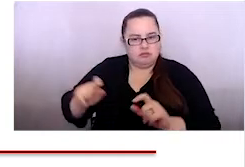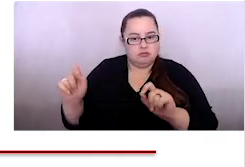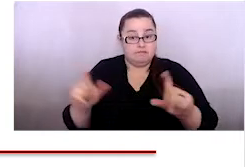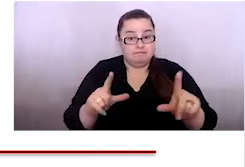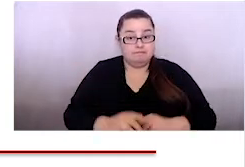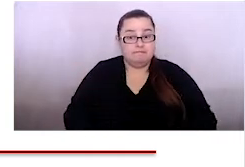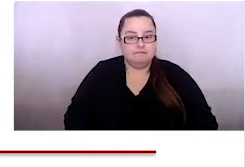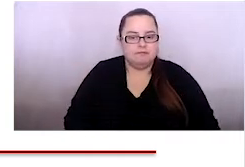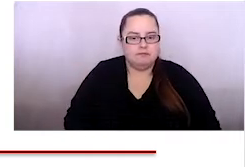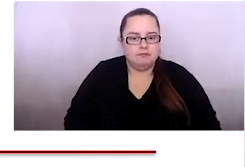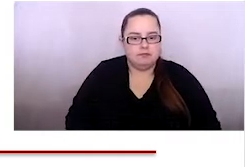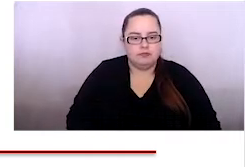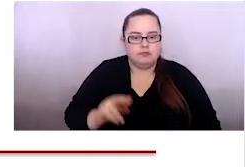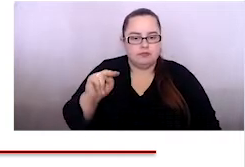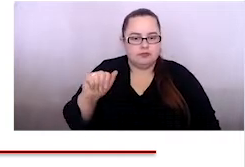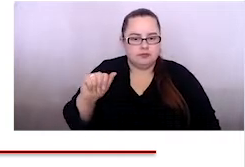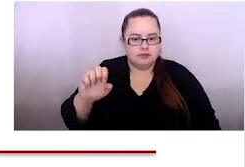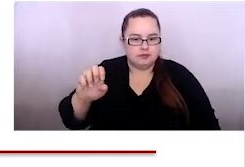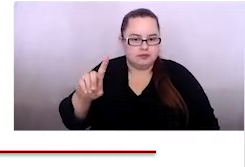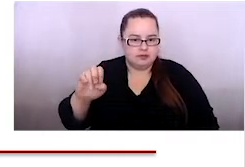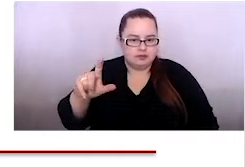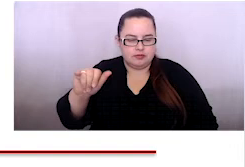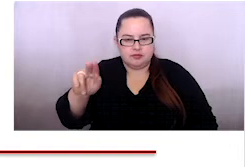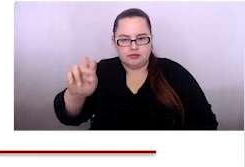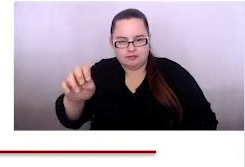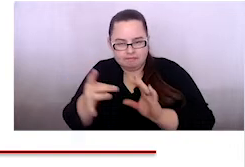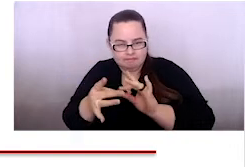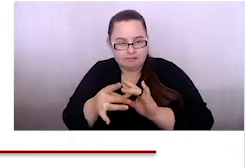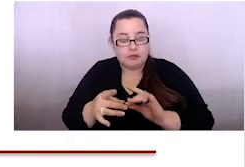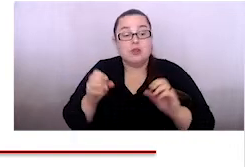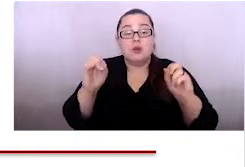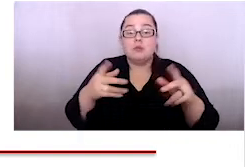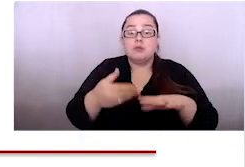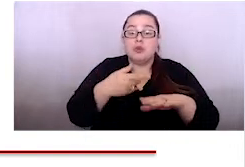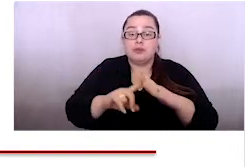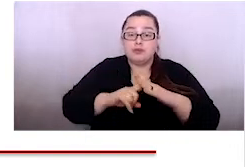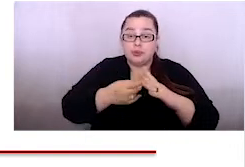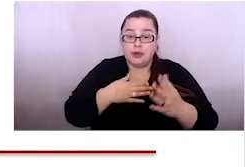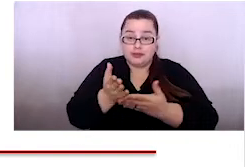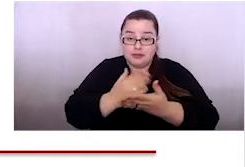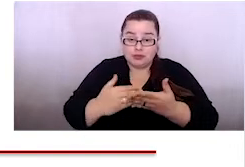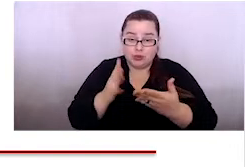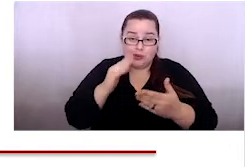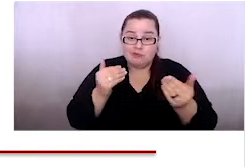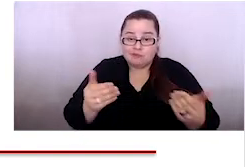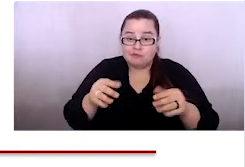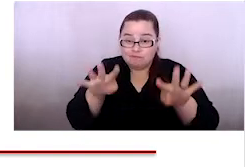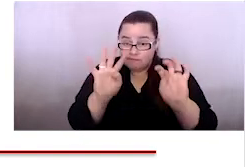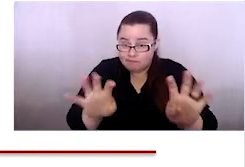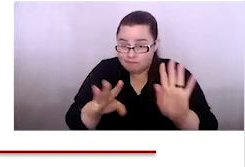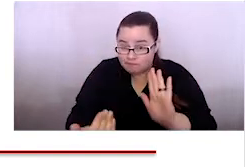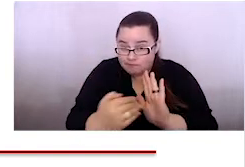Okay, so before I begin my section, I would like to conduct another poll for you. And so the poll states, I